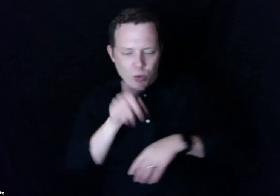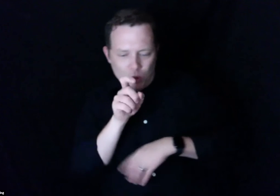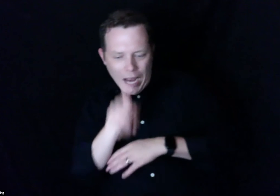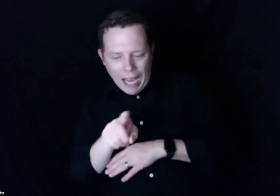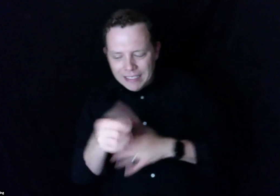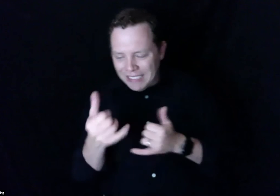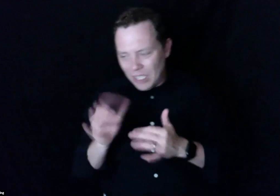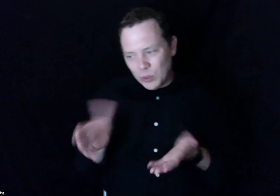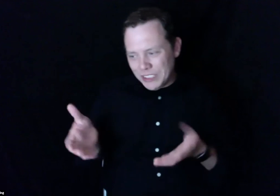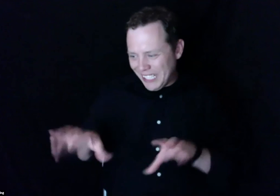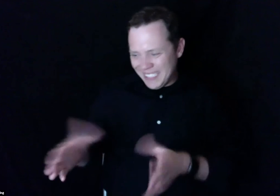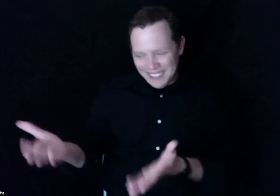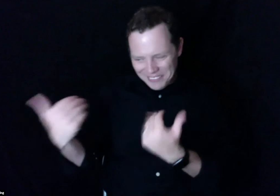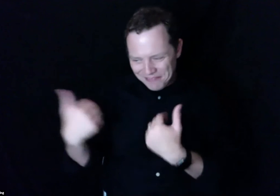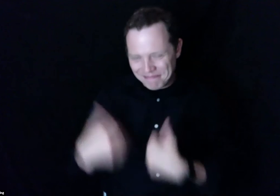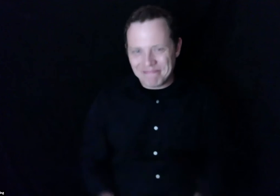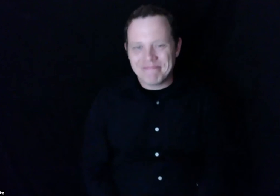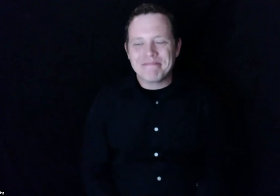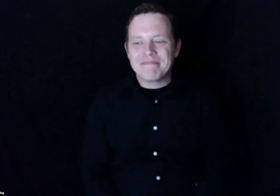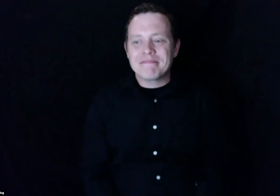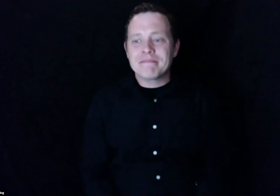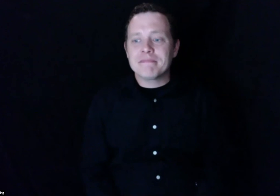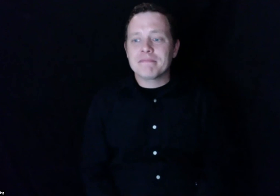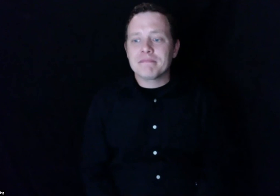your chance. How do